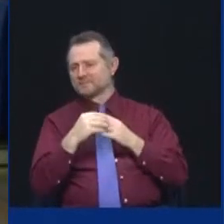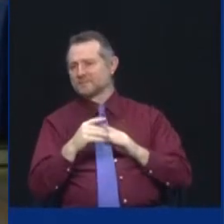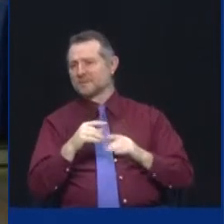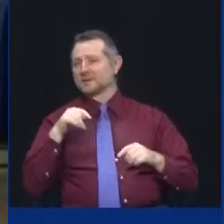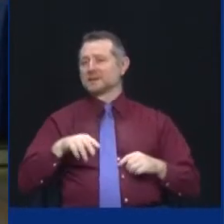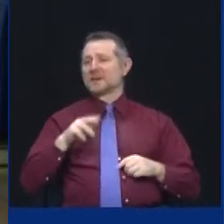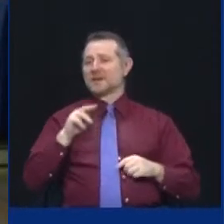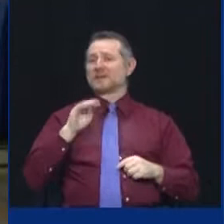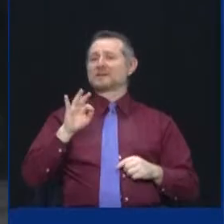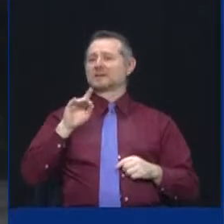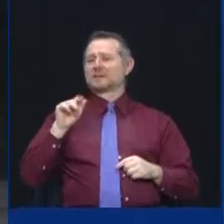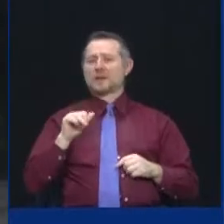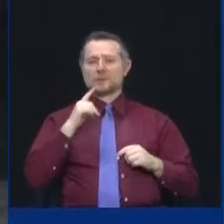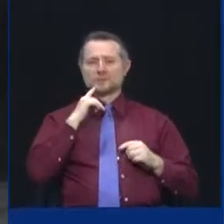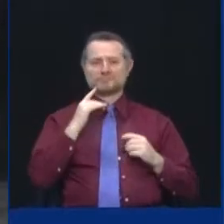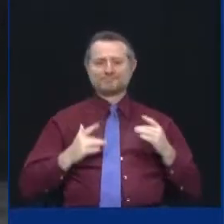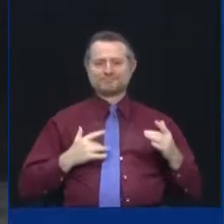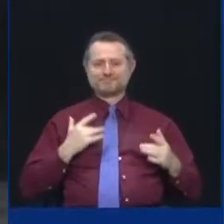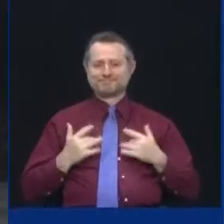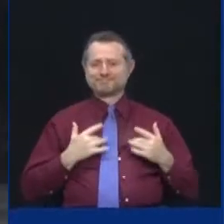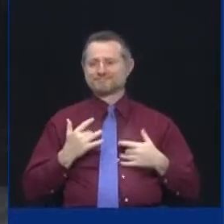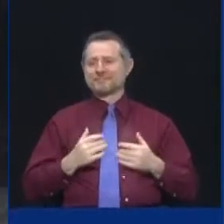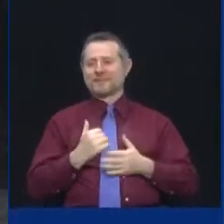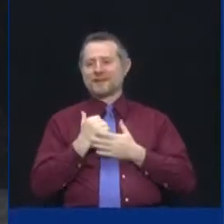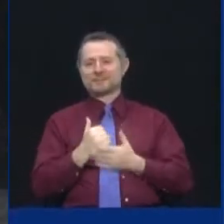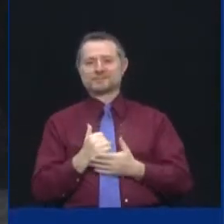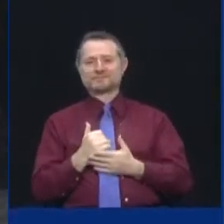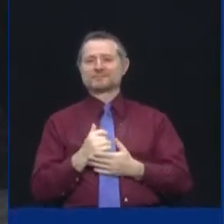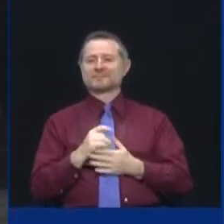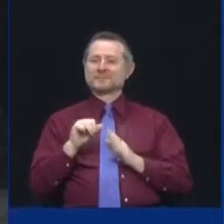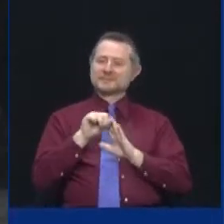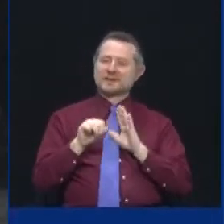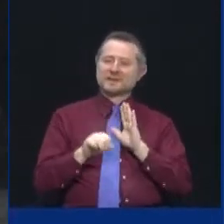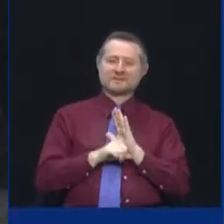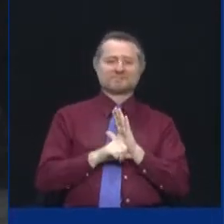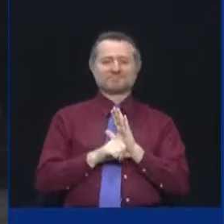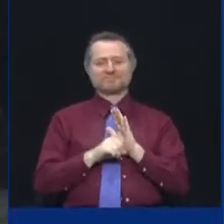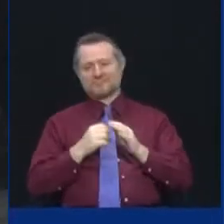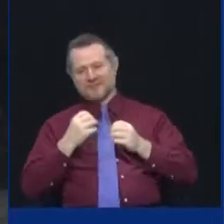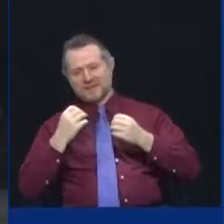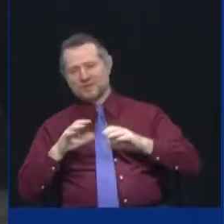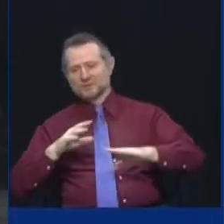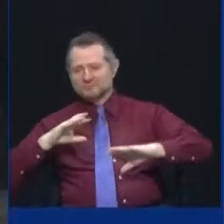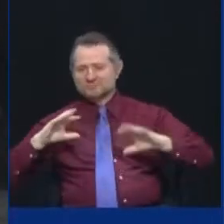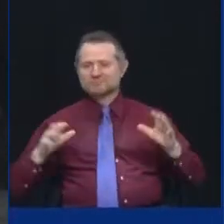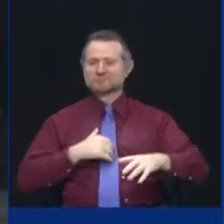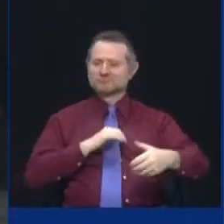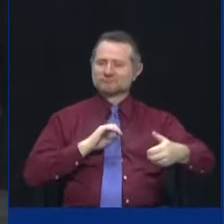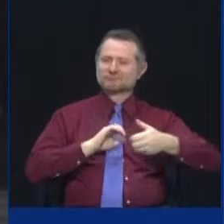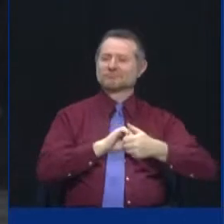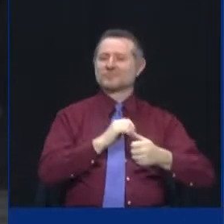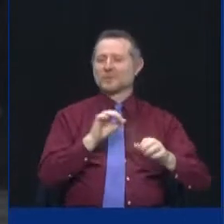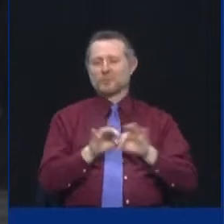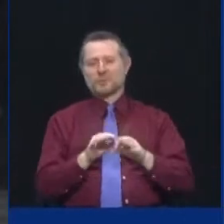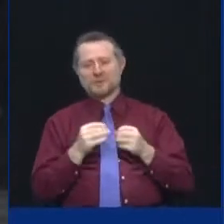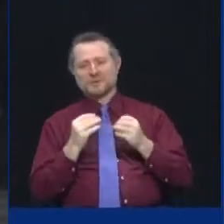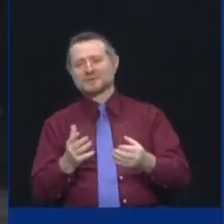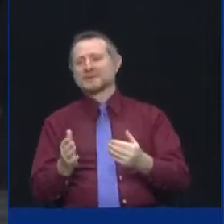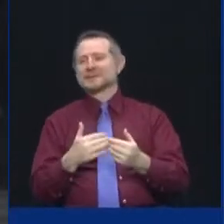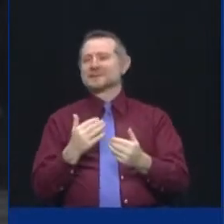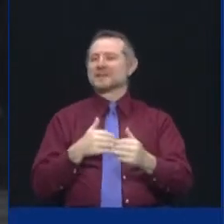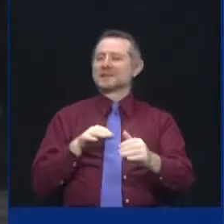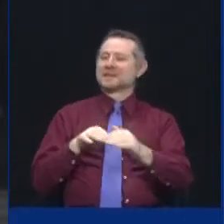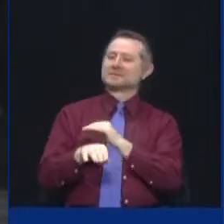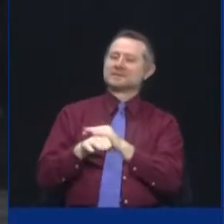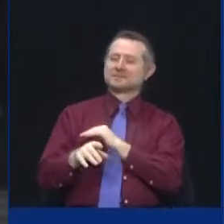excited to assist in this important state effort. We want to ensure there's easy access for the COVID-19 vaccine